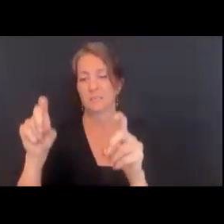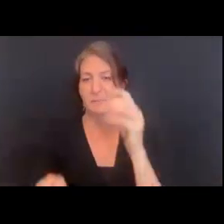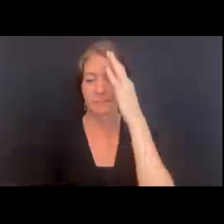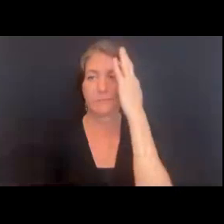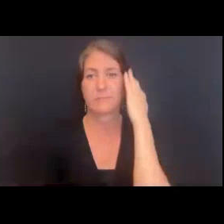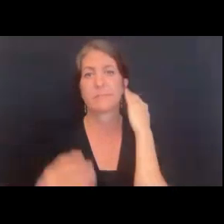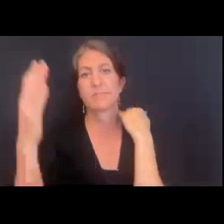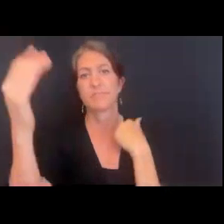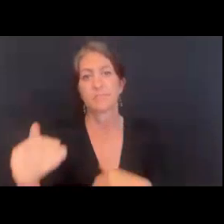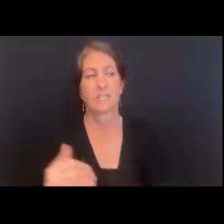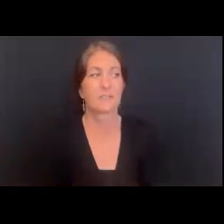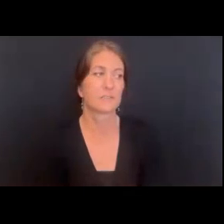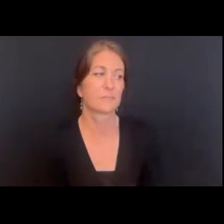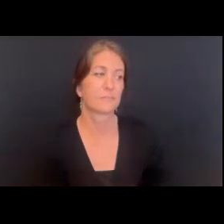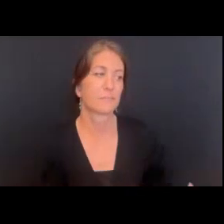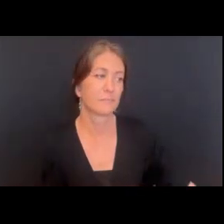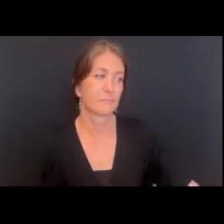Next slide.